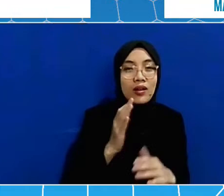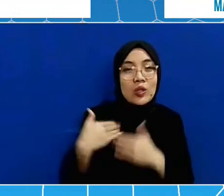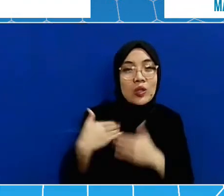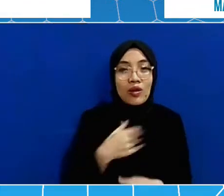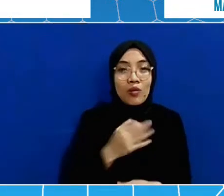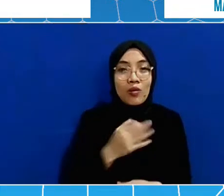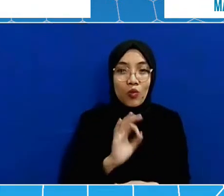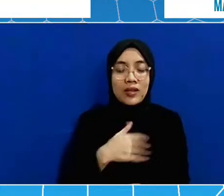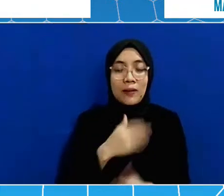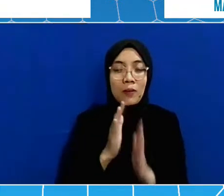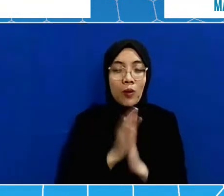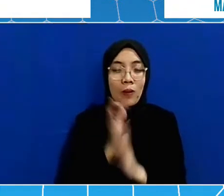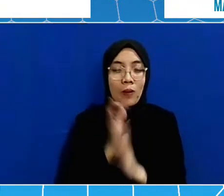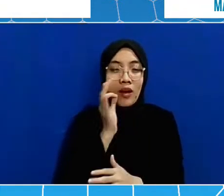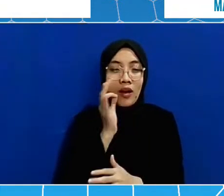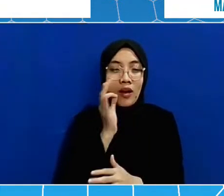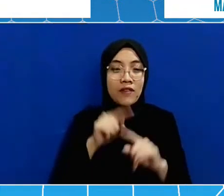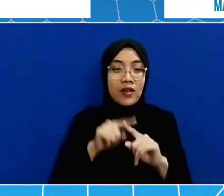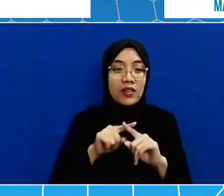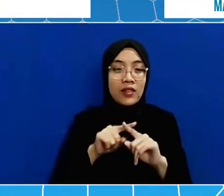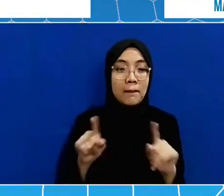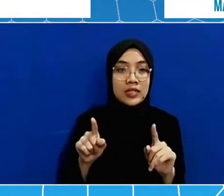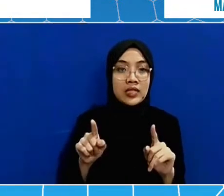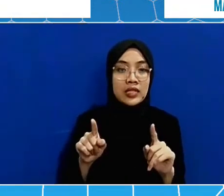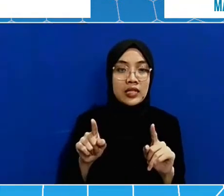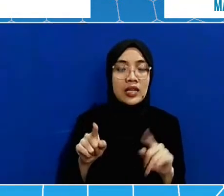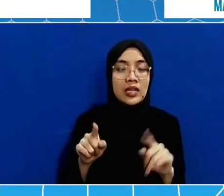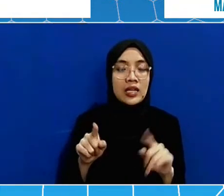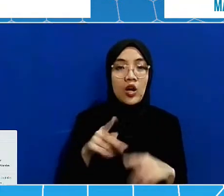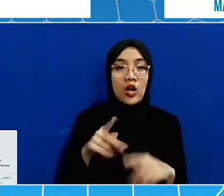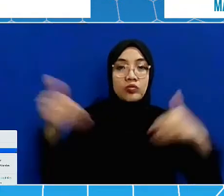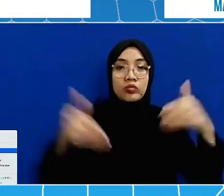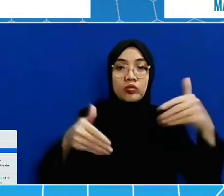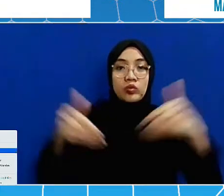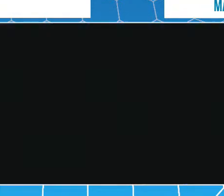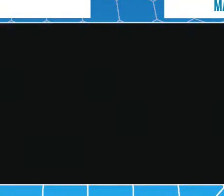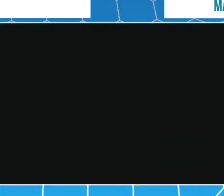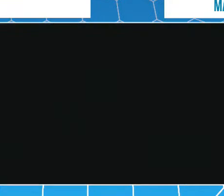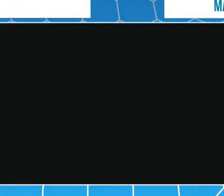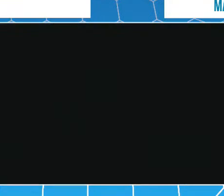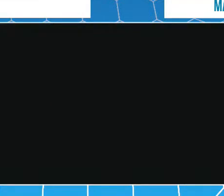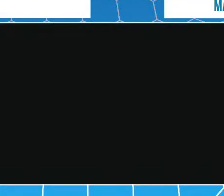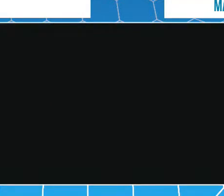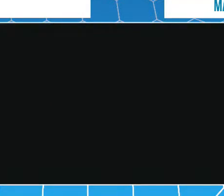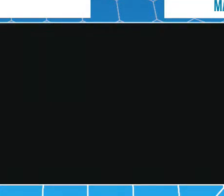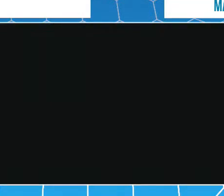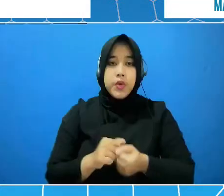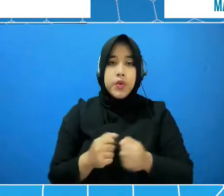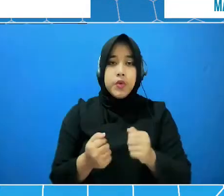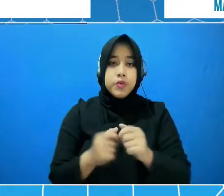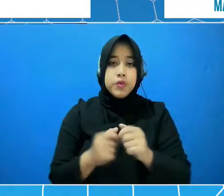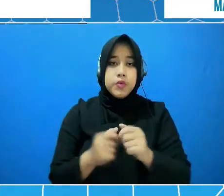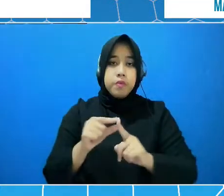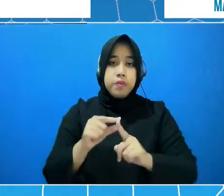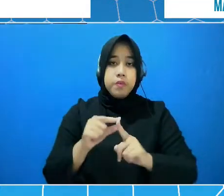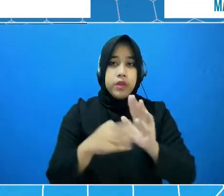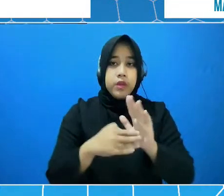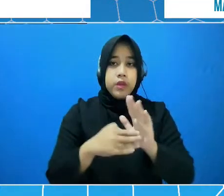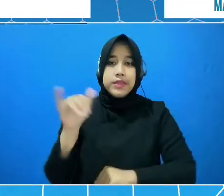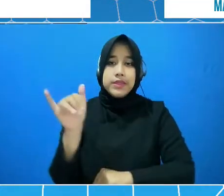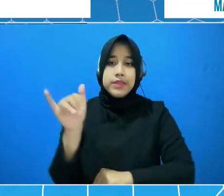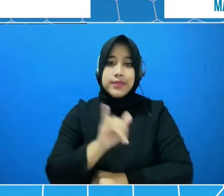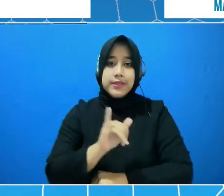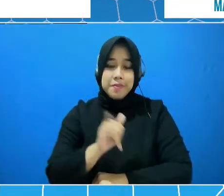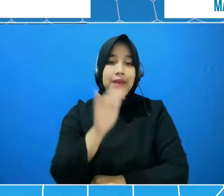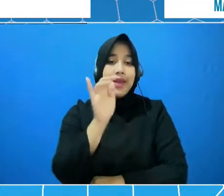the visits of the NCD's cases still the same. Yes, I think still the same. Yeah. So I